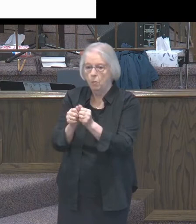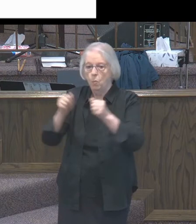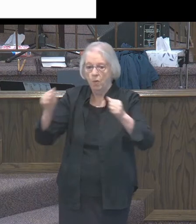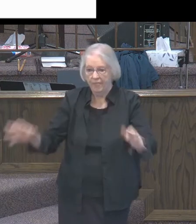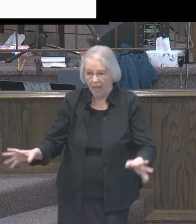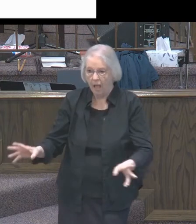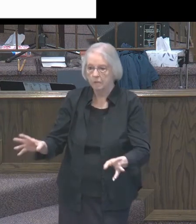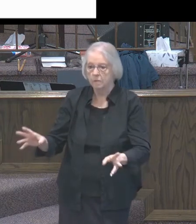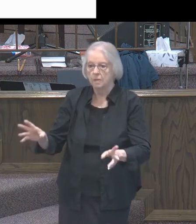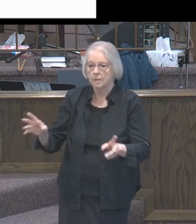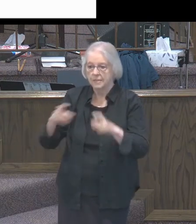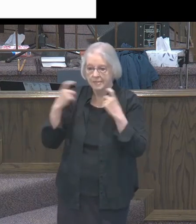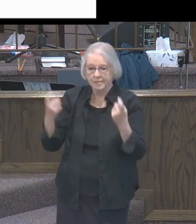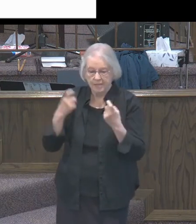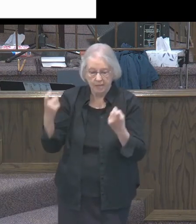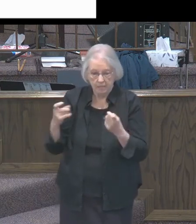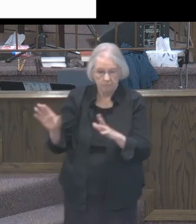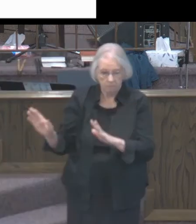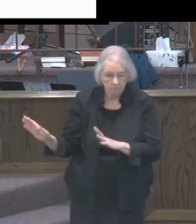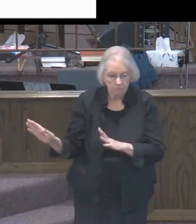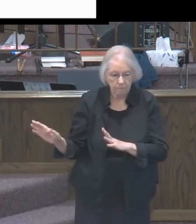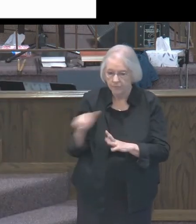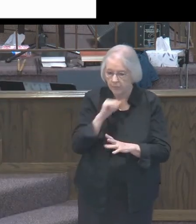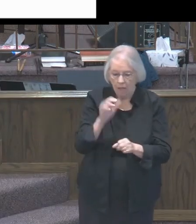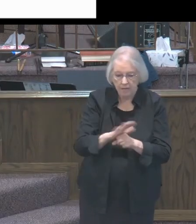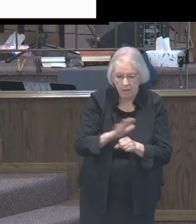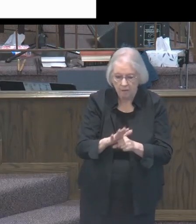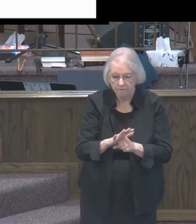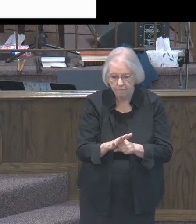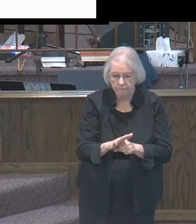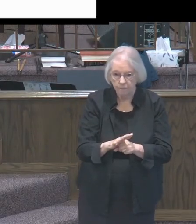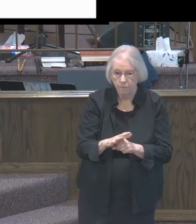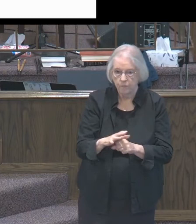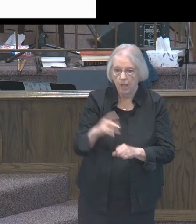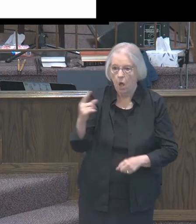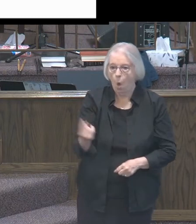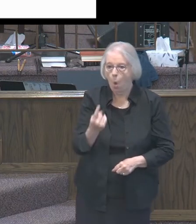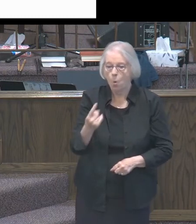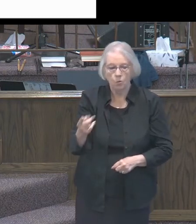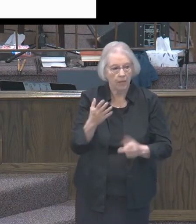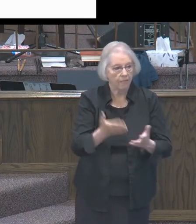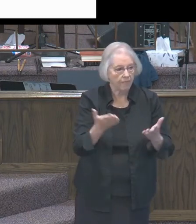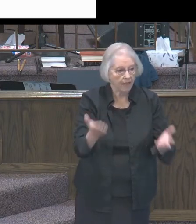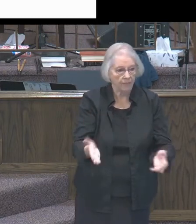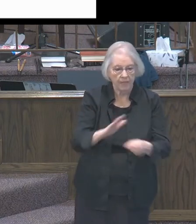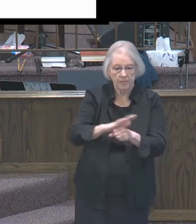in the physical way. It is not enough not to commit a sin. The only thing that is